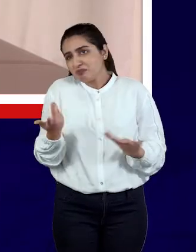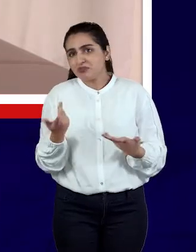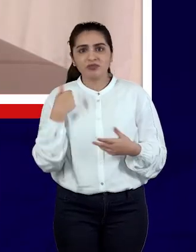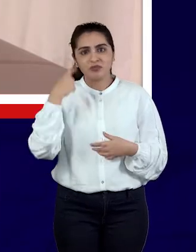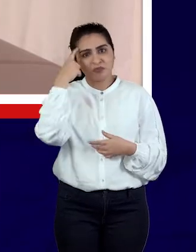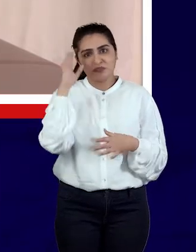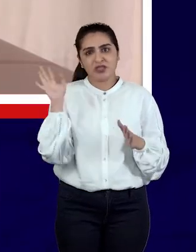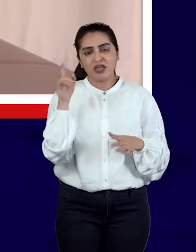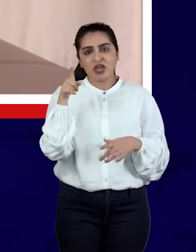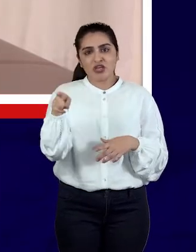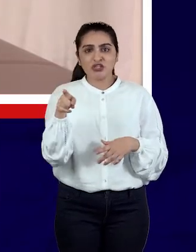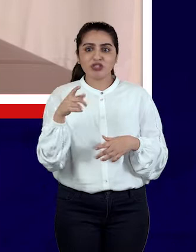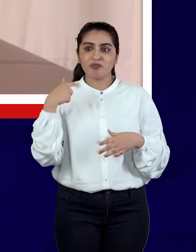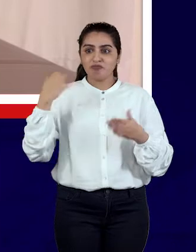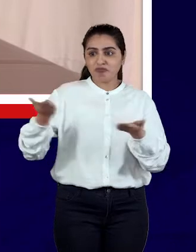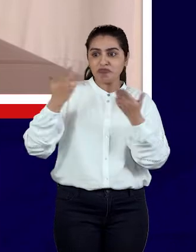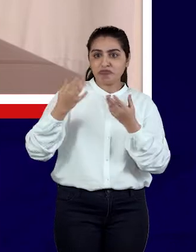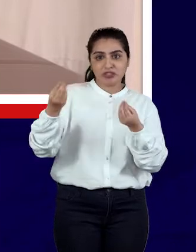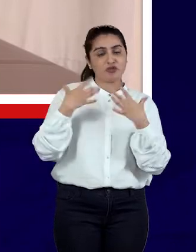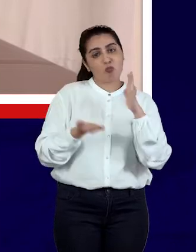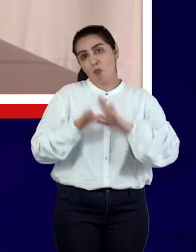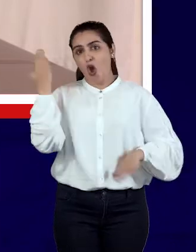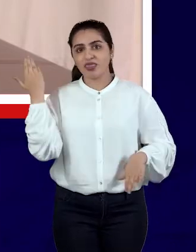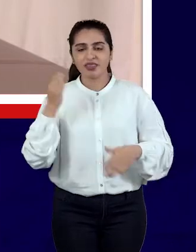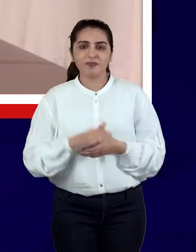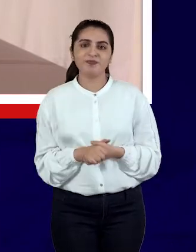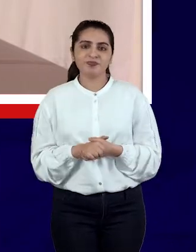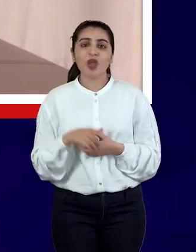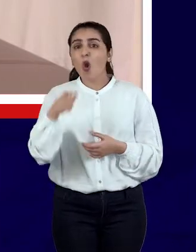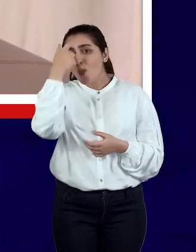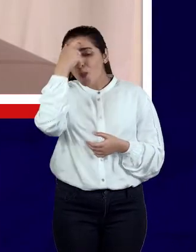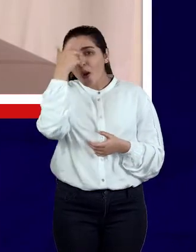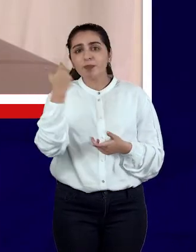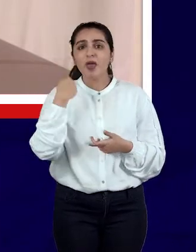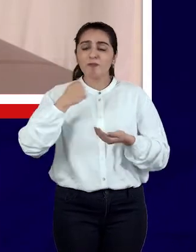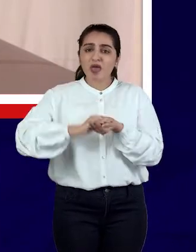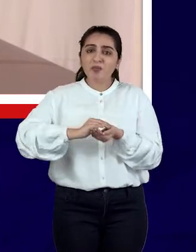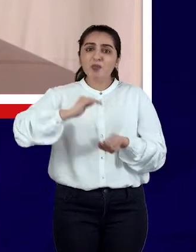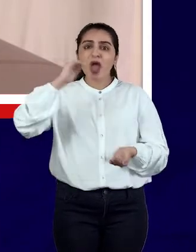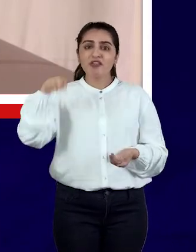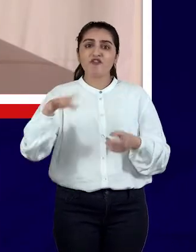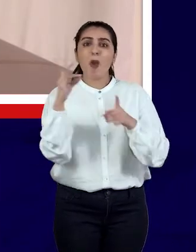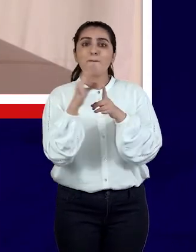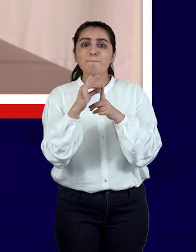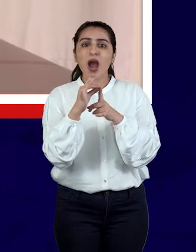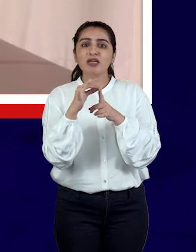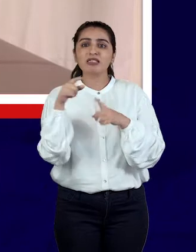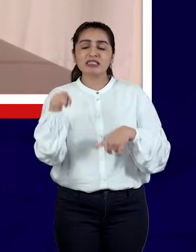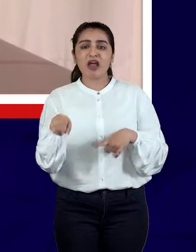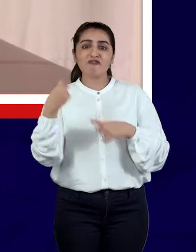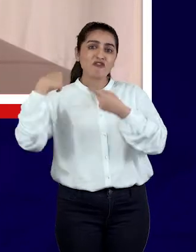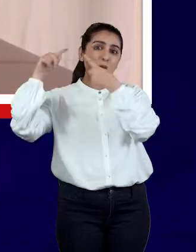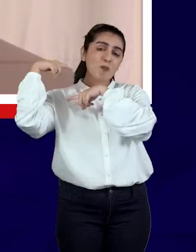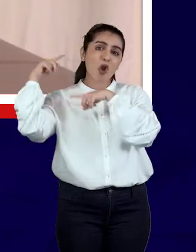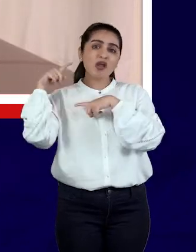it, but I must tell you, she really did encourage me. The problem was that I grew up in Pakistan in the